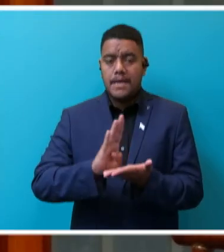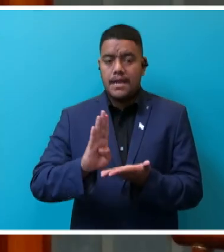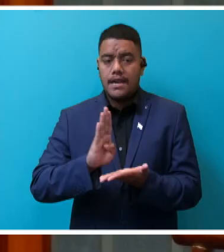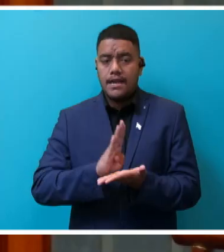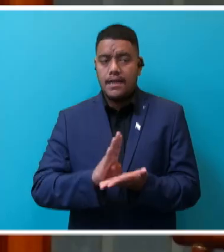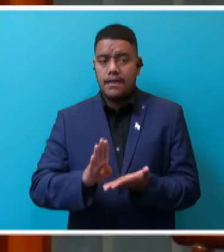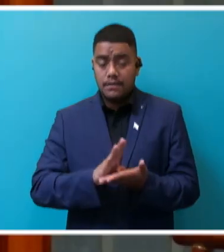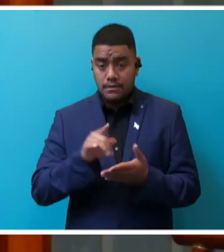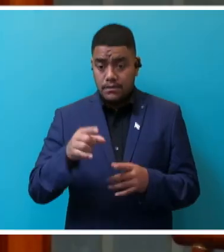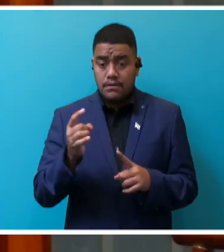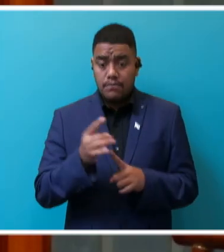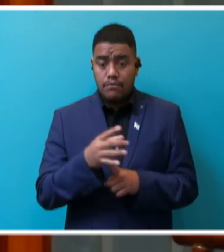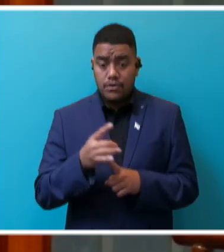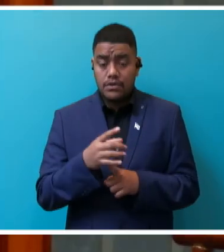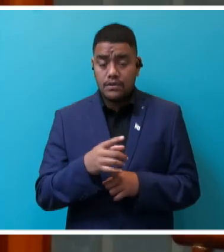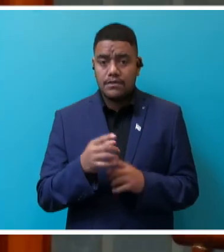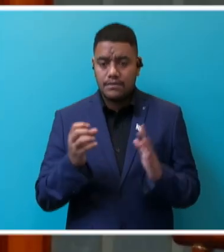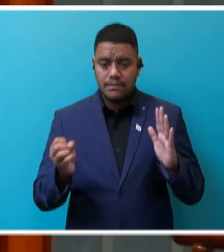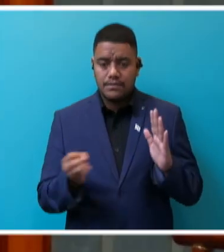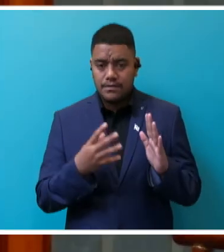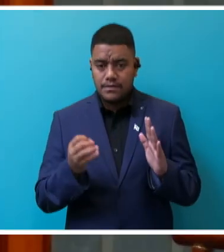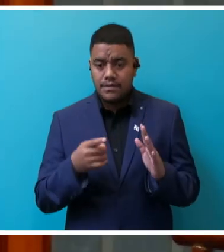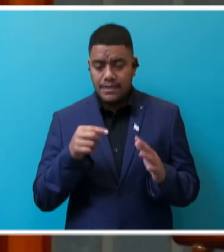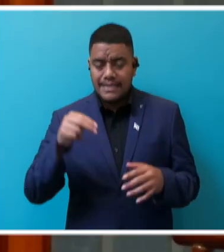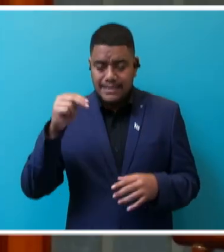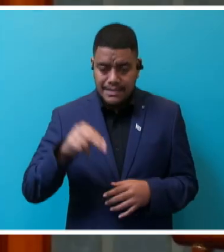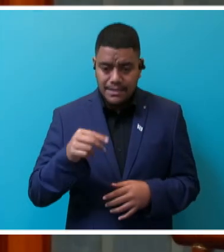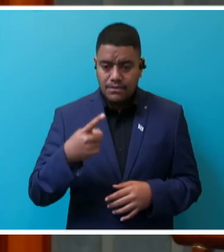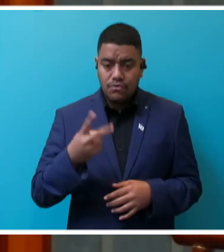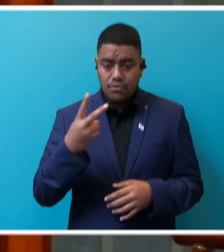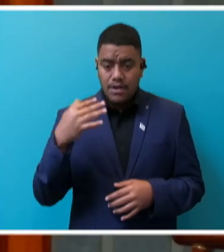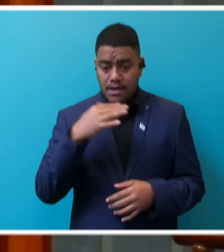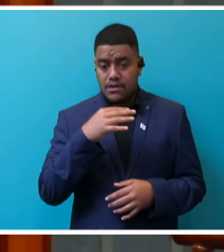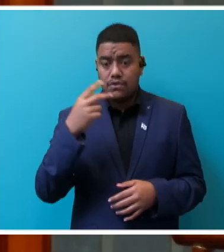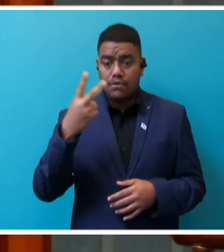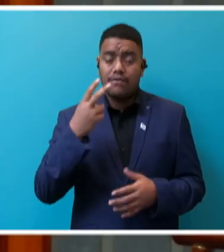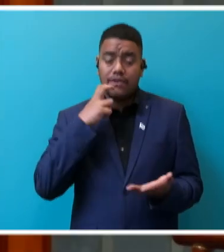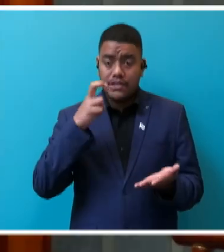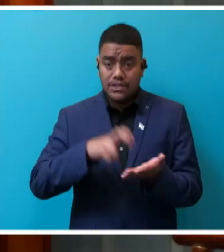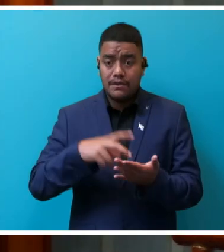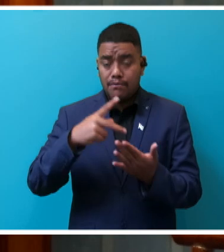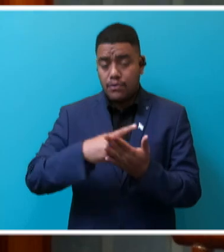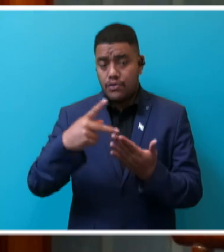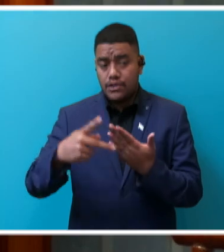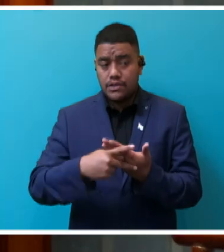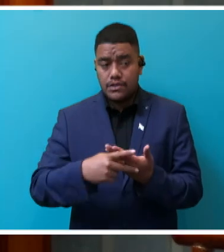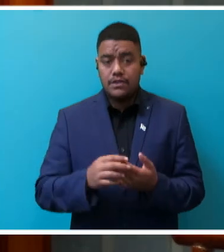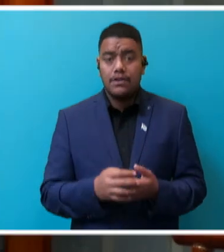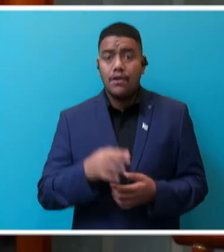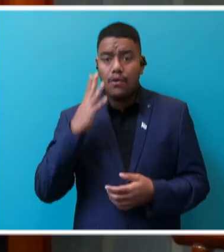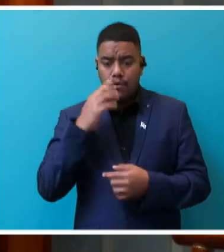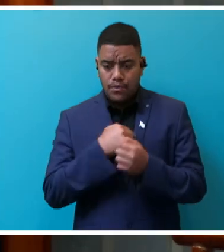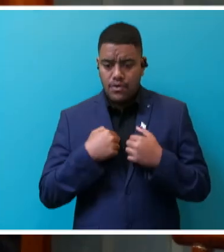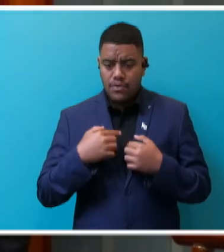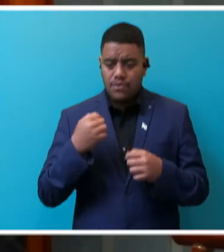is important for me to highlight the composition of these 212 registered investment projects in terms of their stages